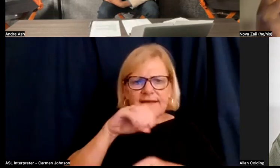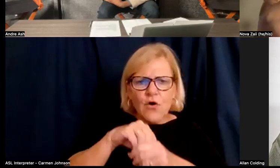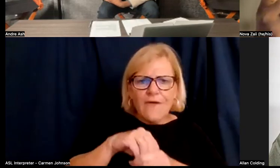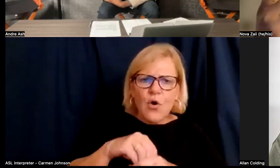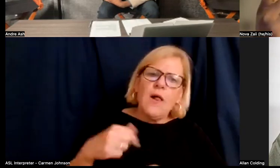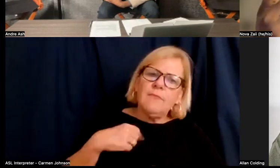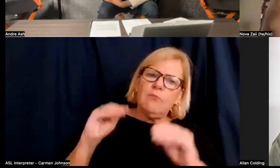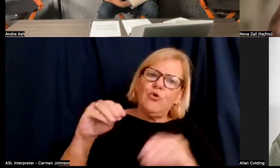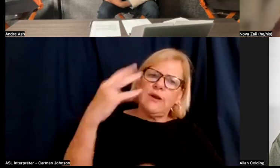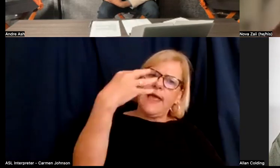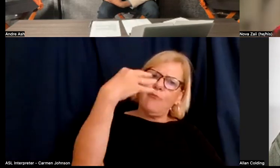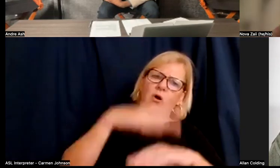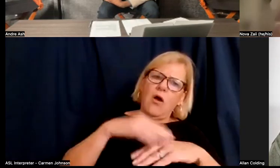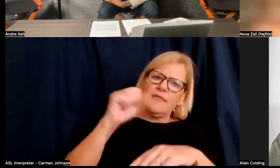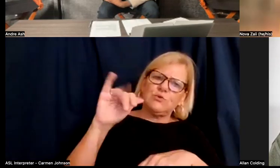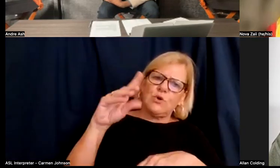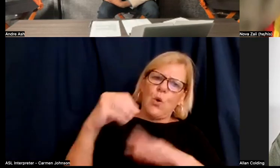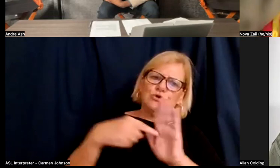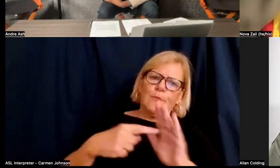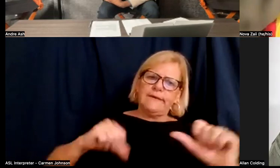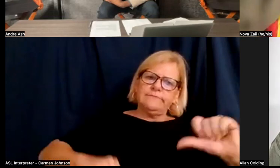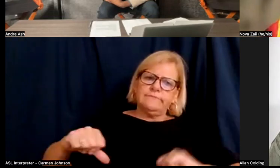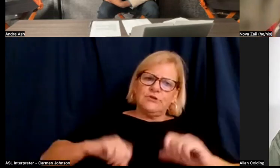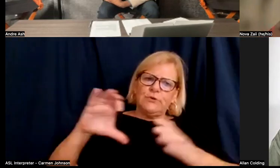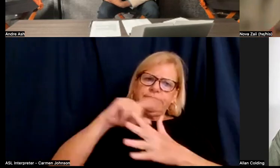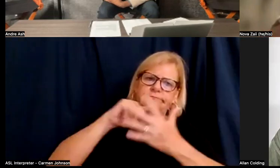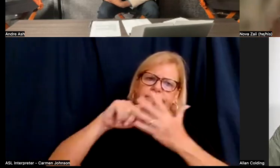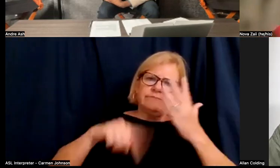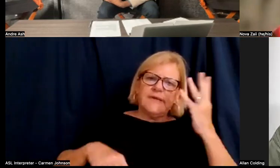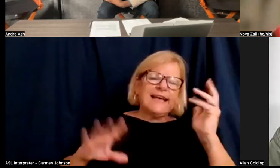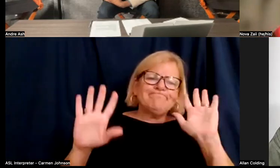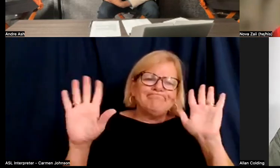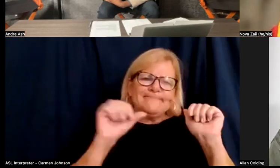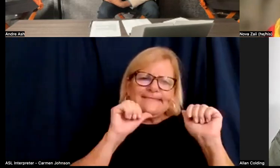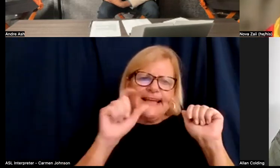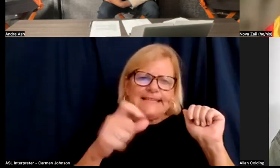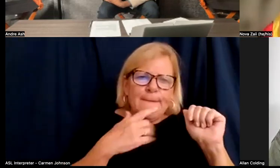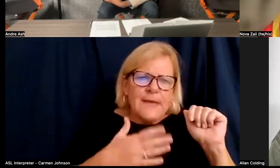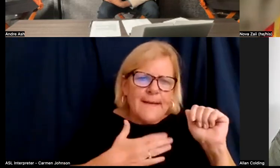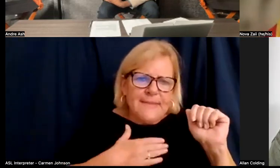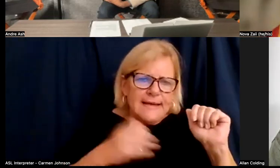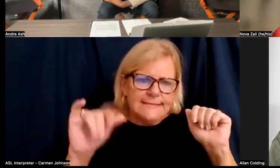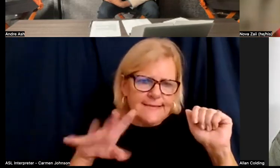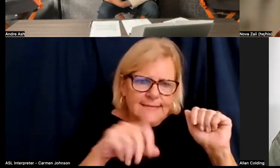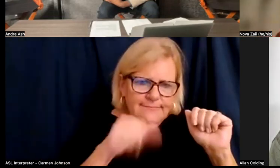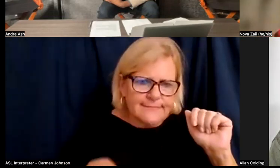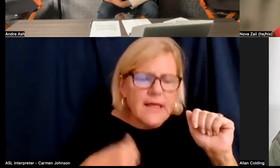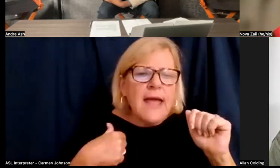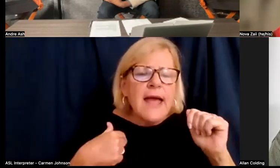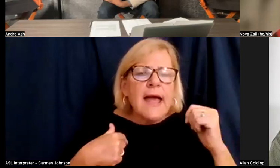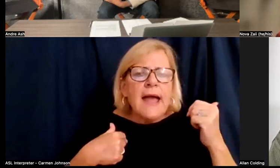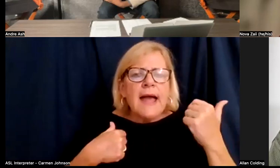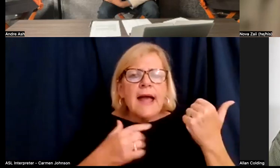just put a camera on me in the studio and show me, you know, doing all this stuff, or like show the pro. Right. That's not necessarily my style all the time. So I like just, you